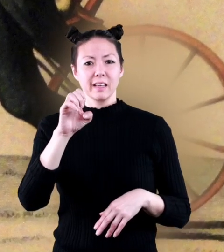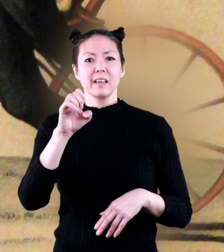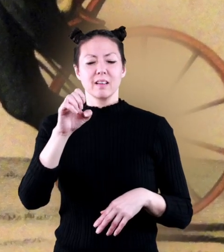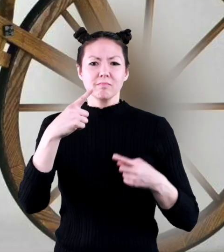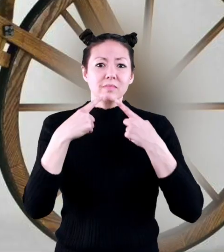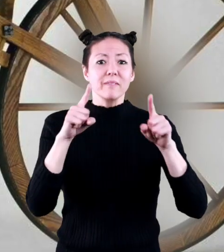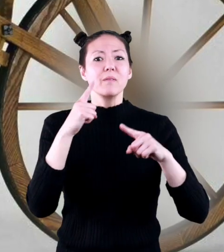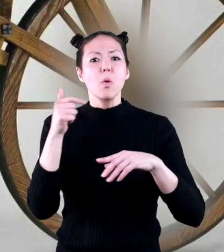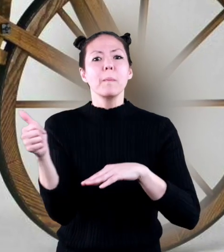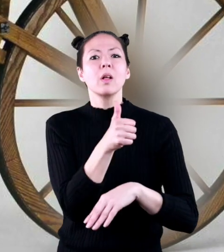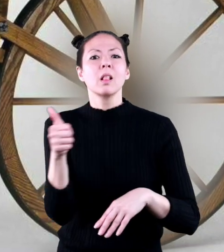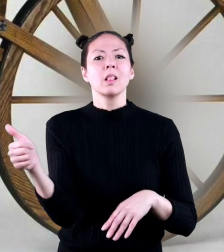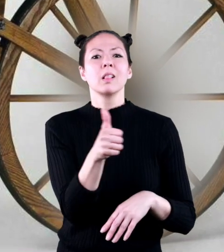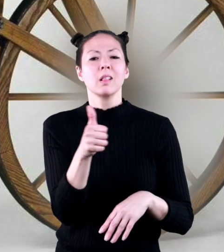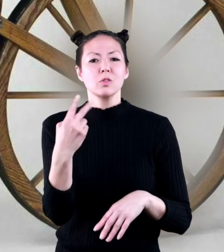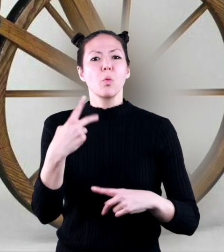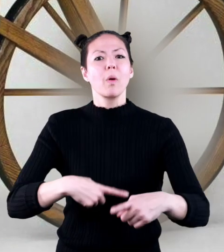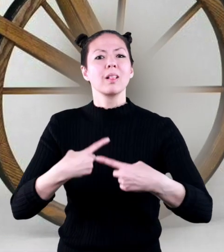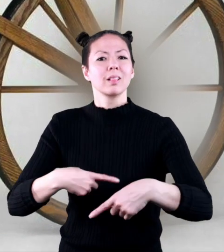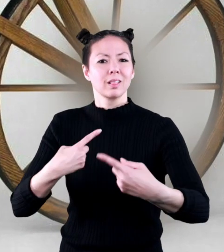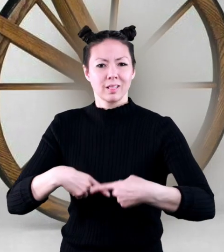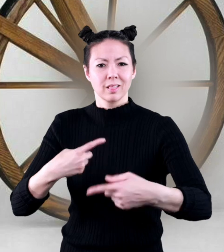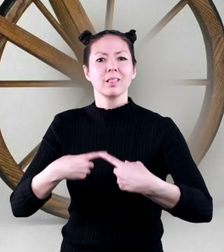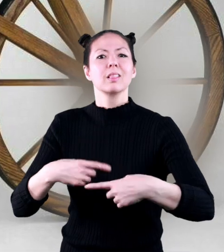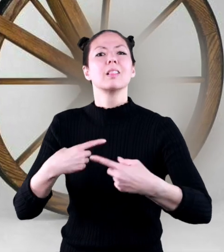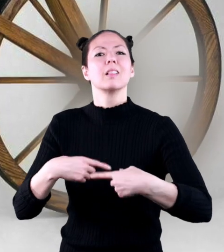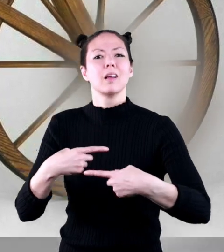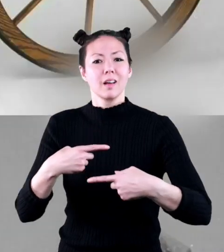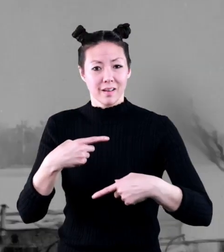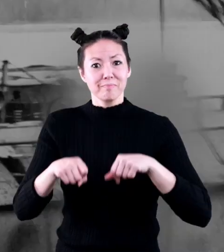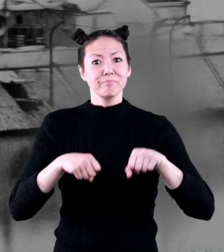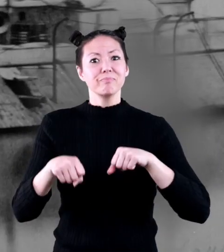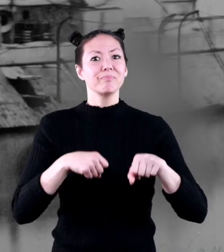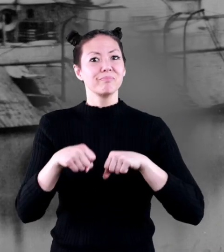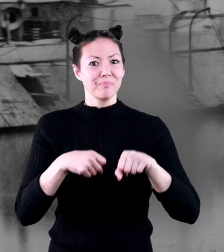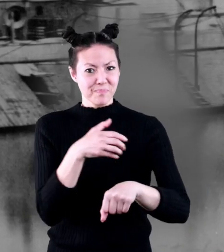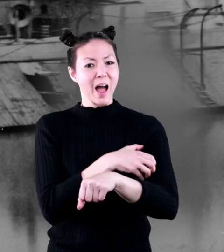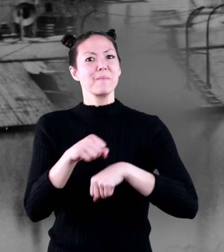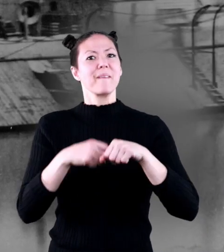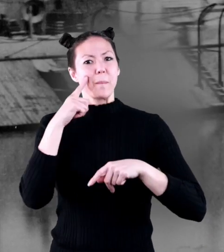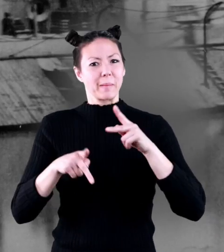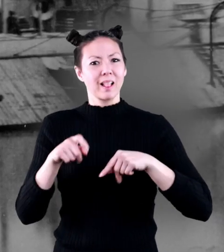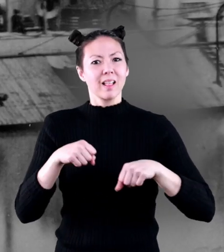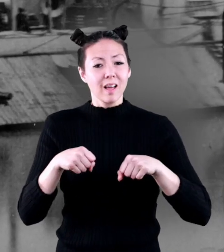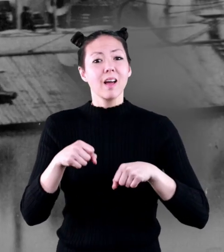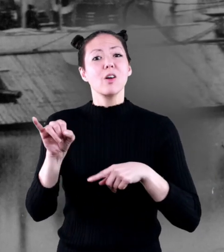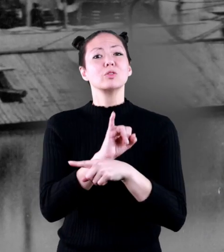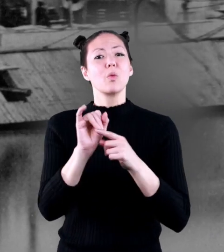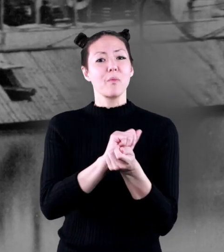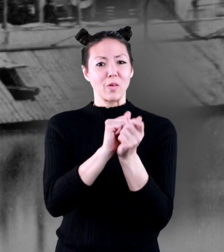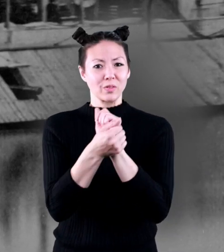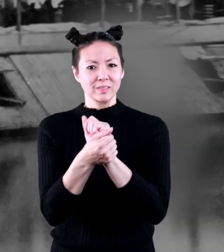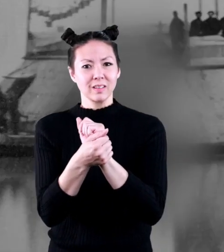commercially successful two-wheeled, steerable human-powered riding device. The Industrial Revolution inspired many